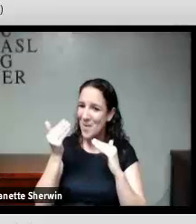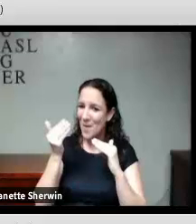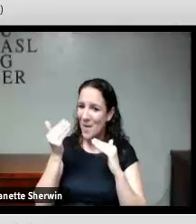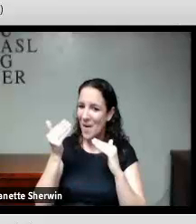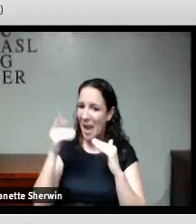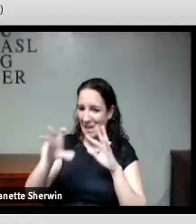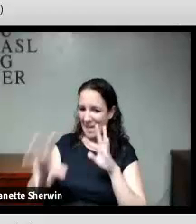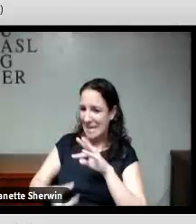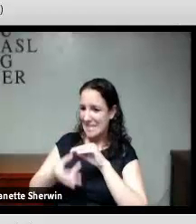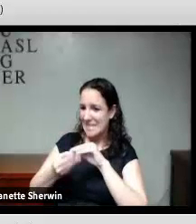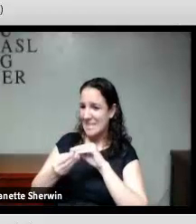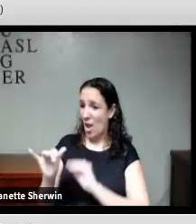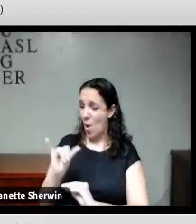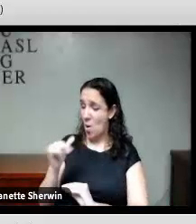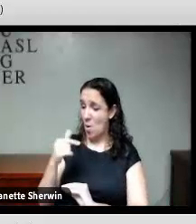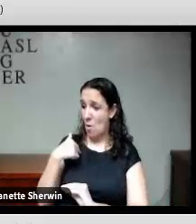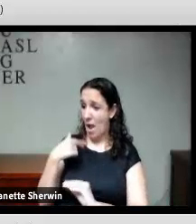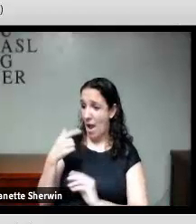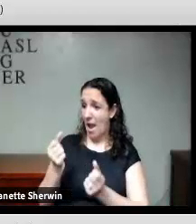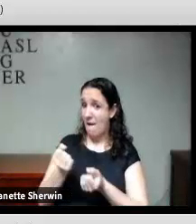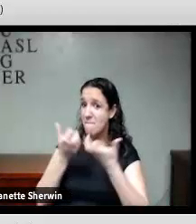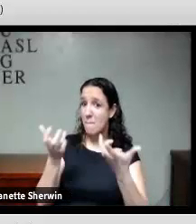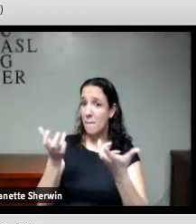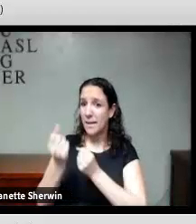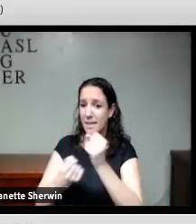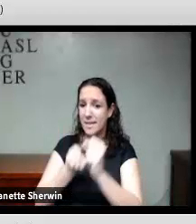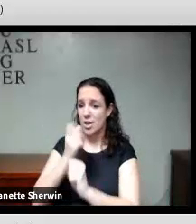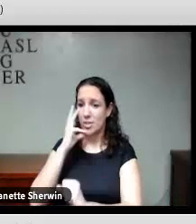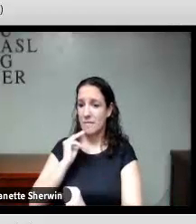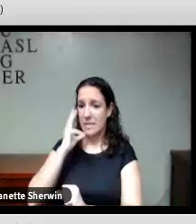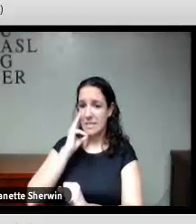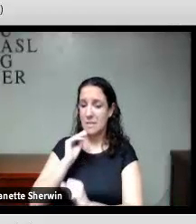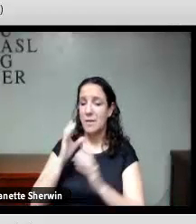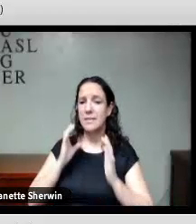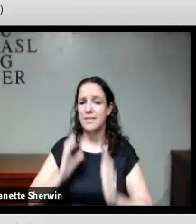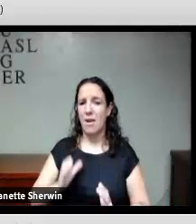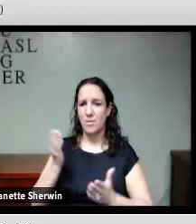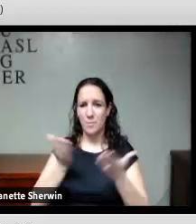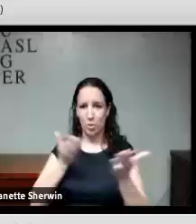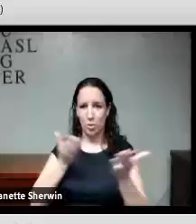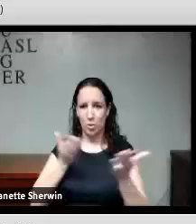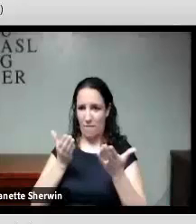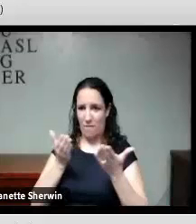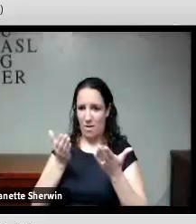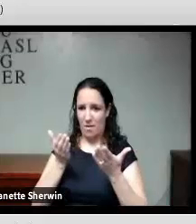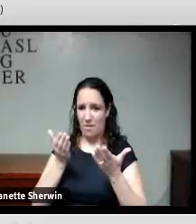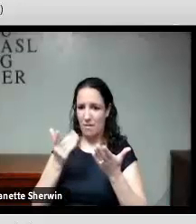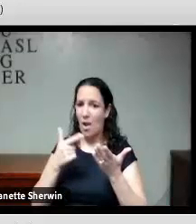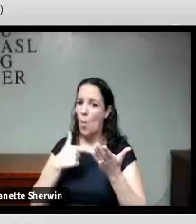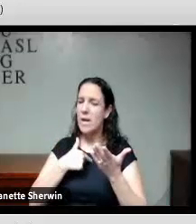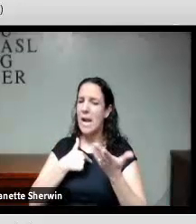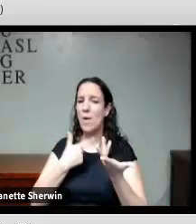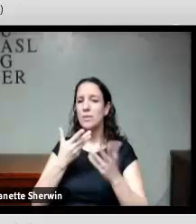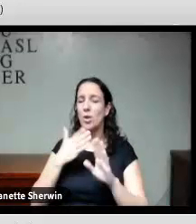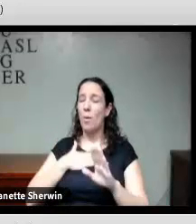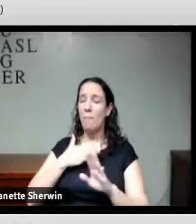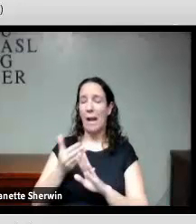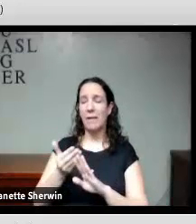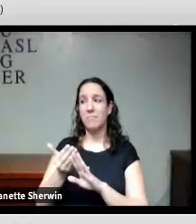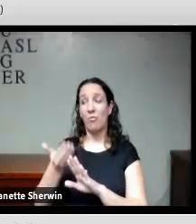I also have a lot of years of experience in customer service. When I was in what I call my former life,